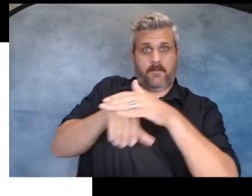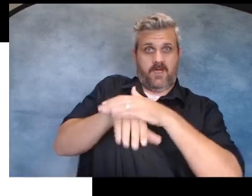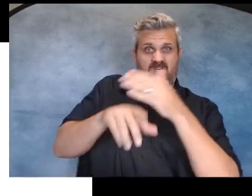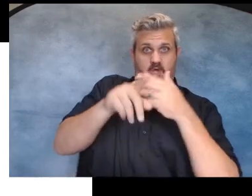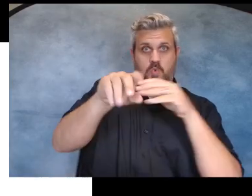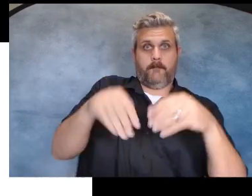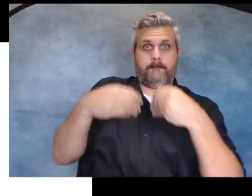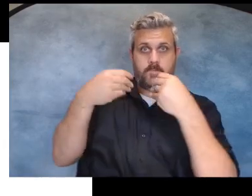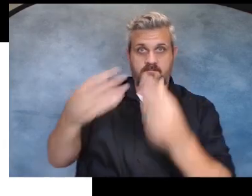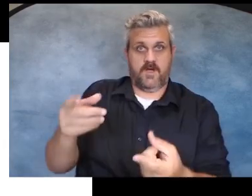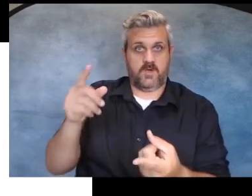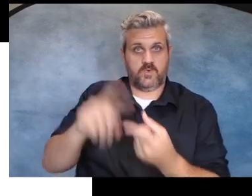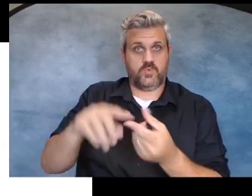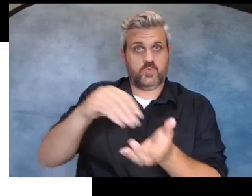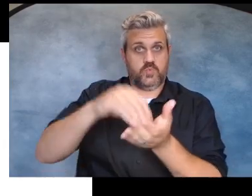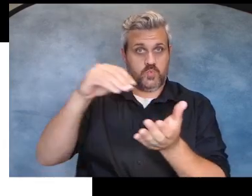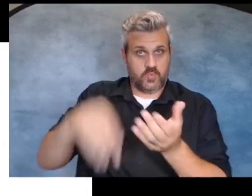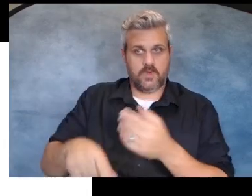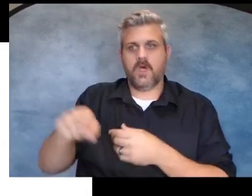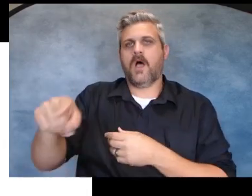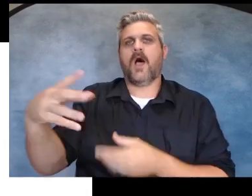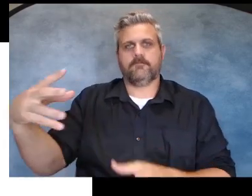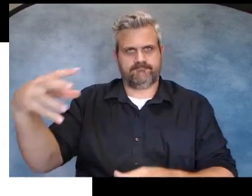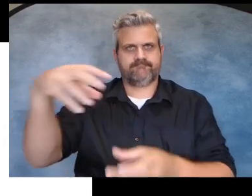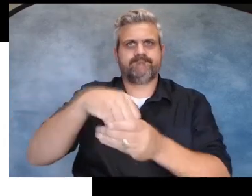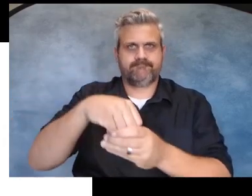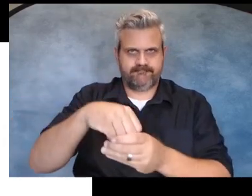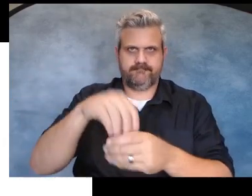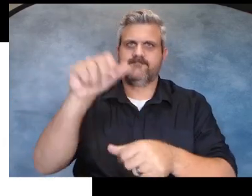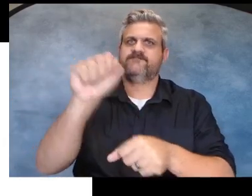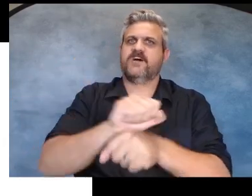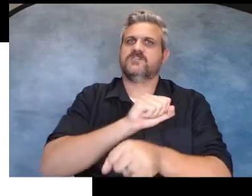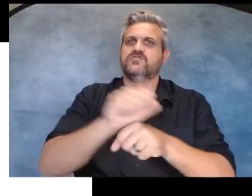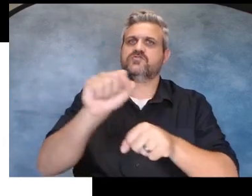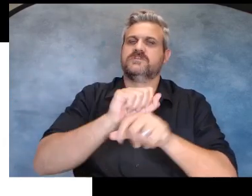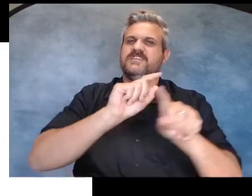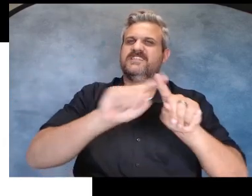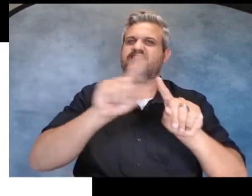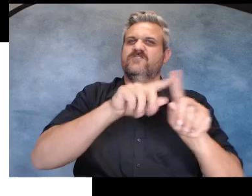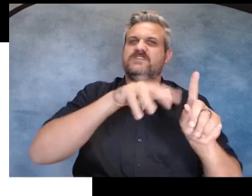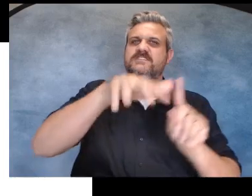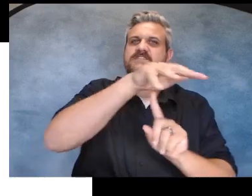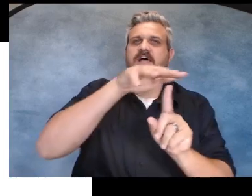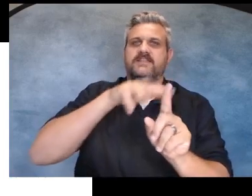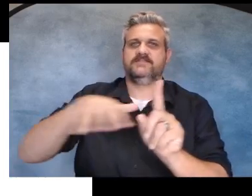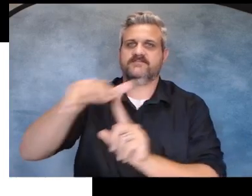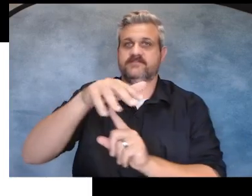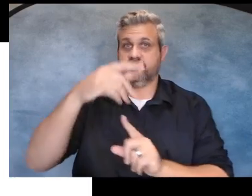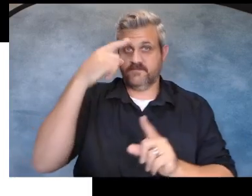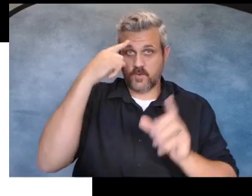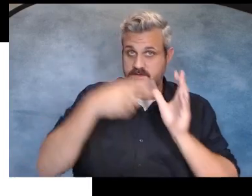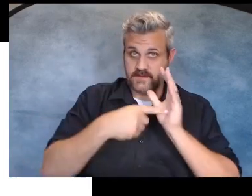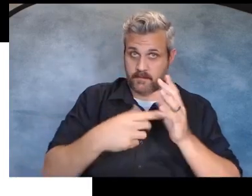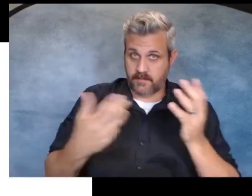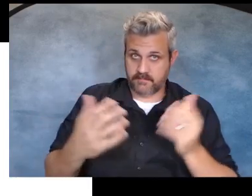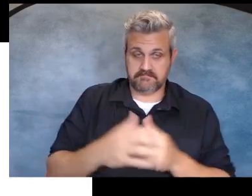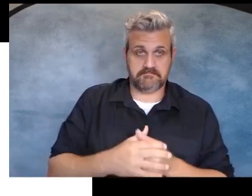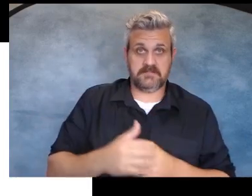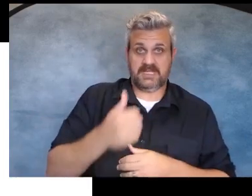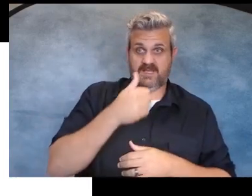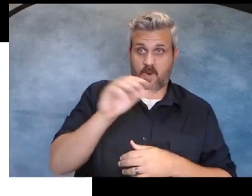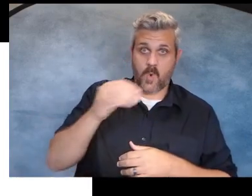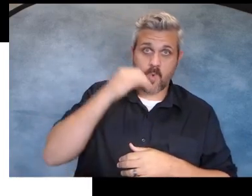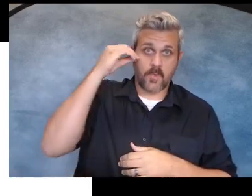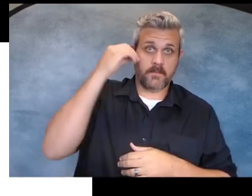you have to provide to your student in order for them to participate and function in those settings. For example, are there